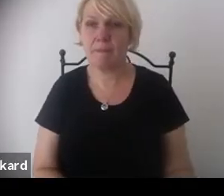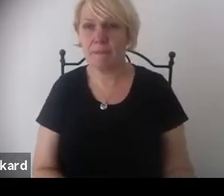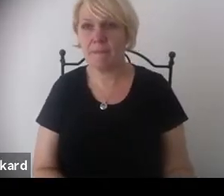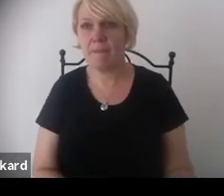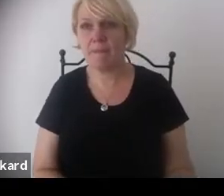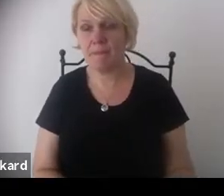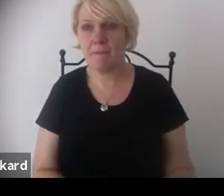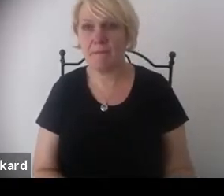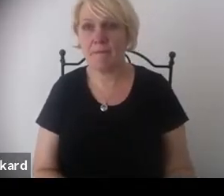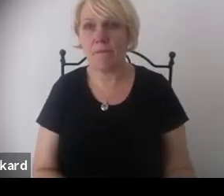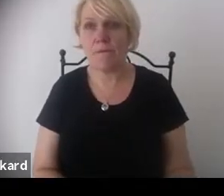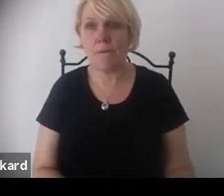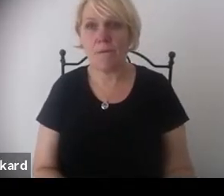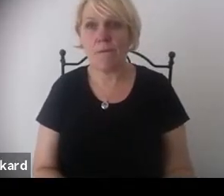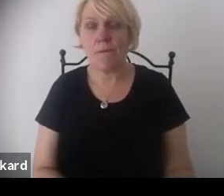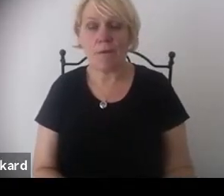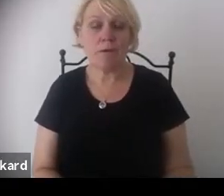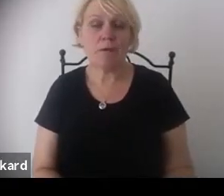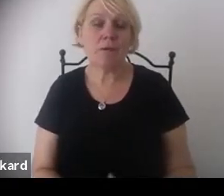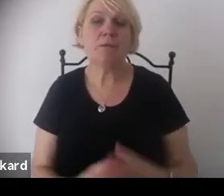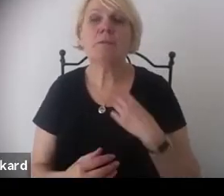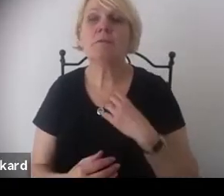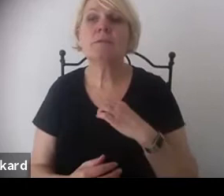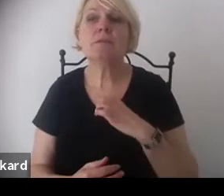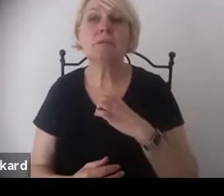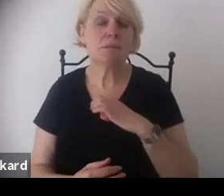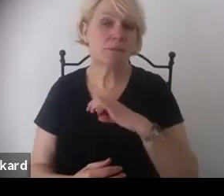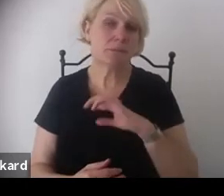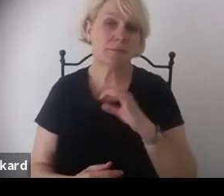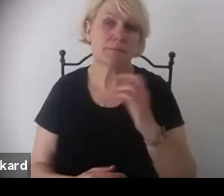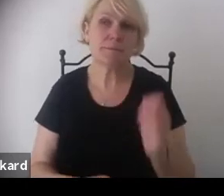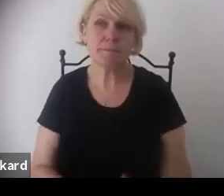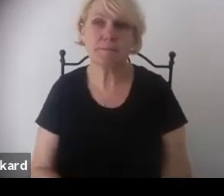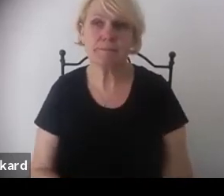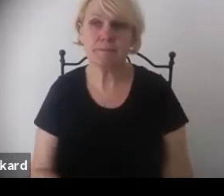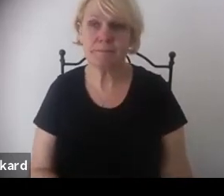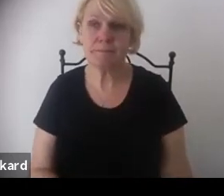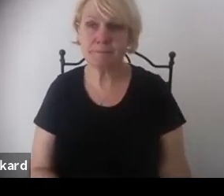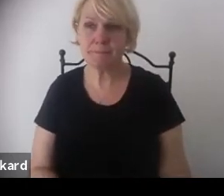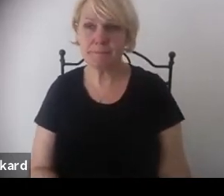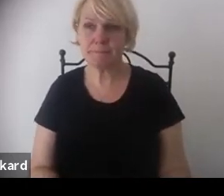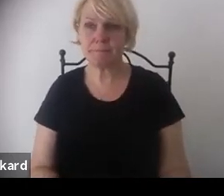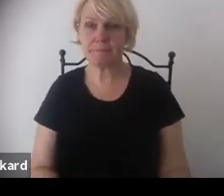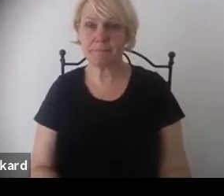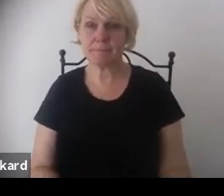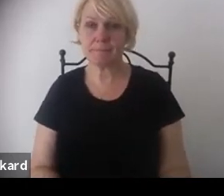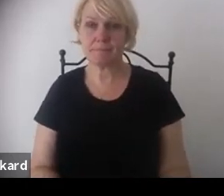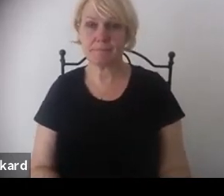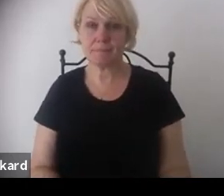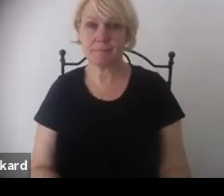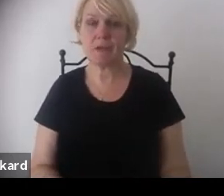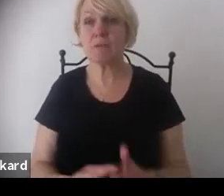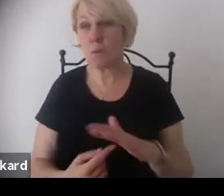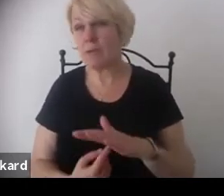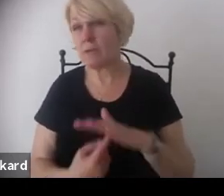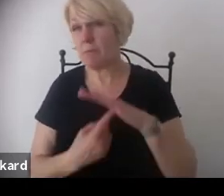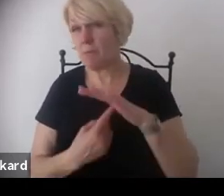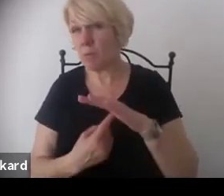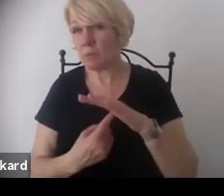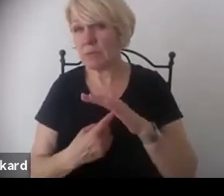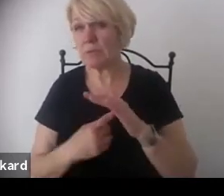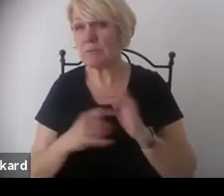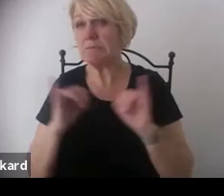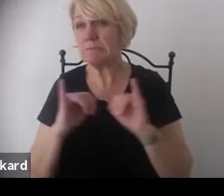So thank you. That was helpful. And I guess it's really important to think about it. Isn't, you're kind of dealing with crisis mental health,